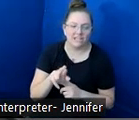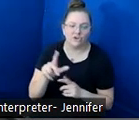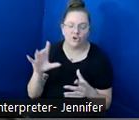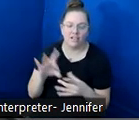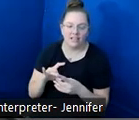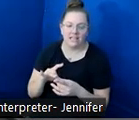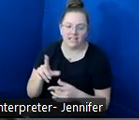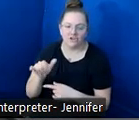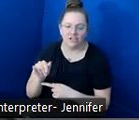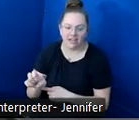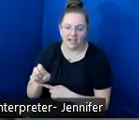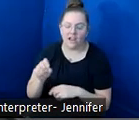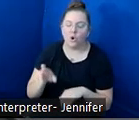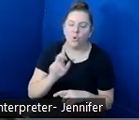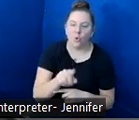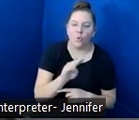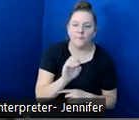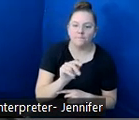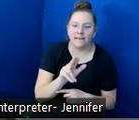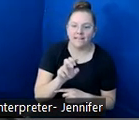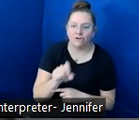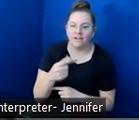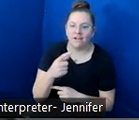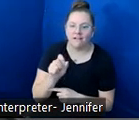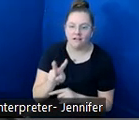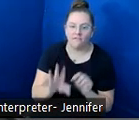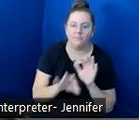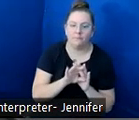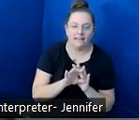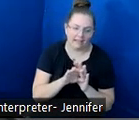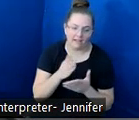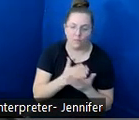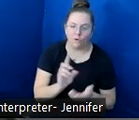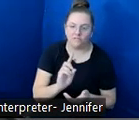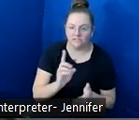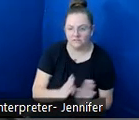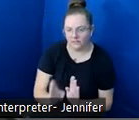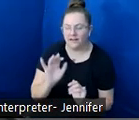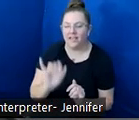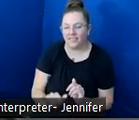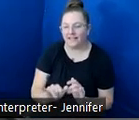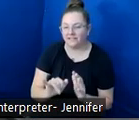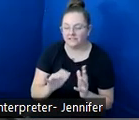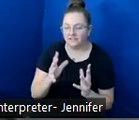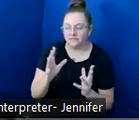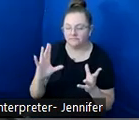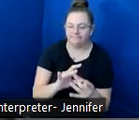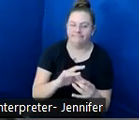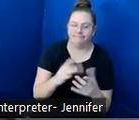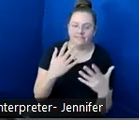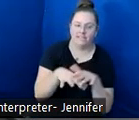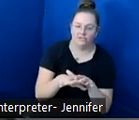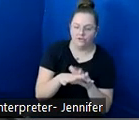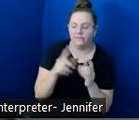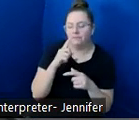to choose a Medicare Part D plan, which ties into the integrated plans as well because of medication